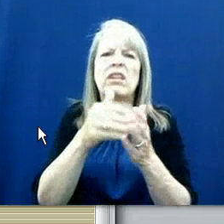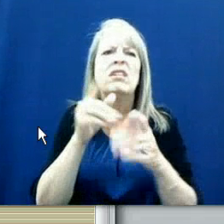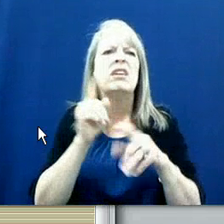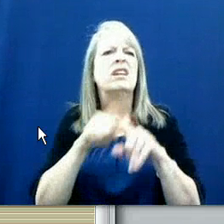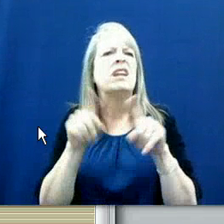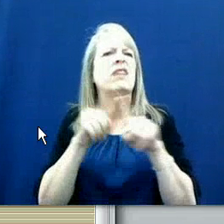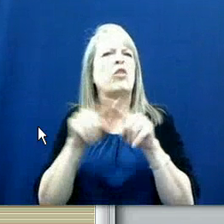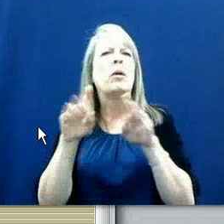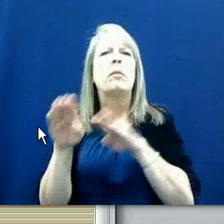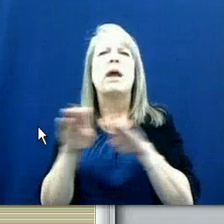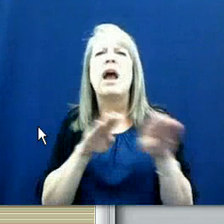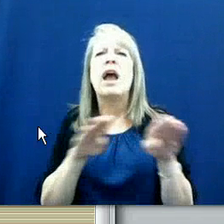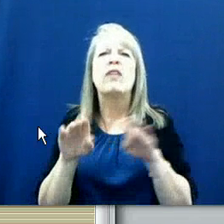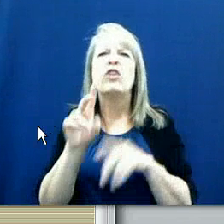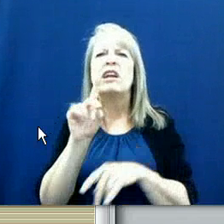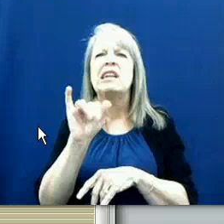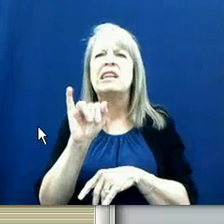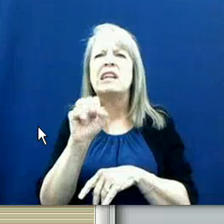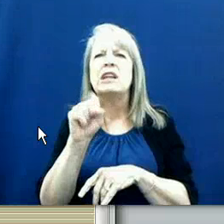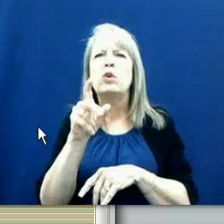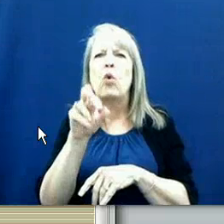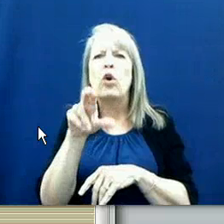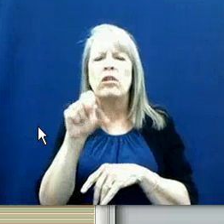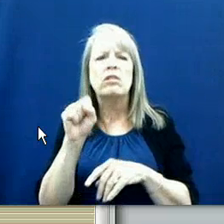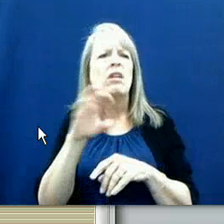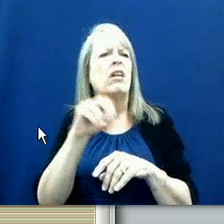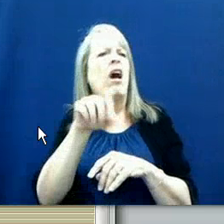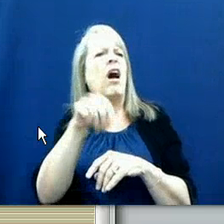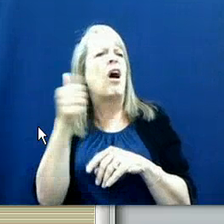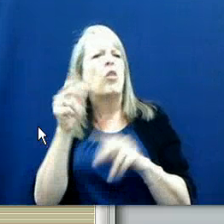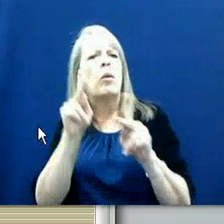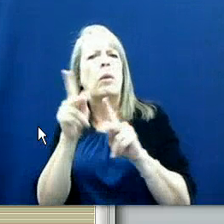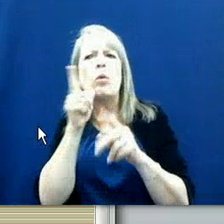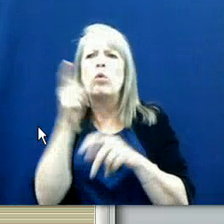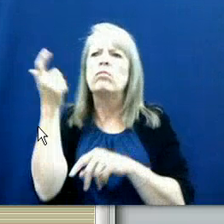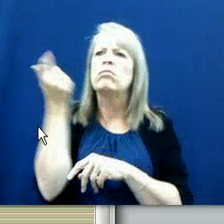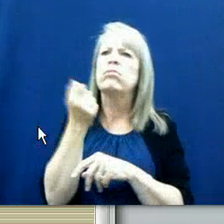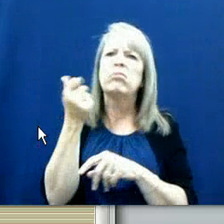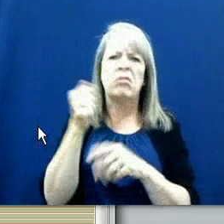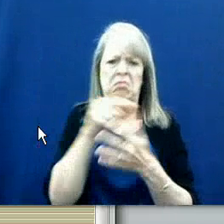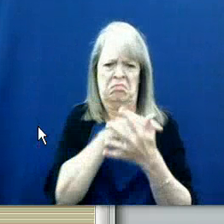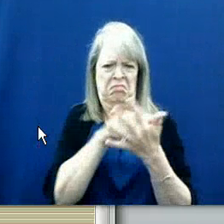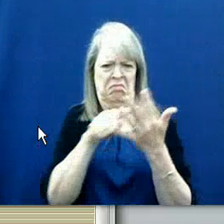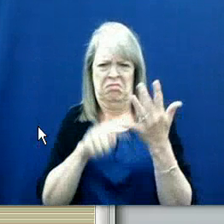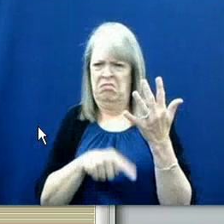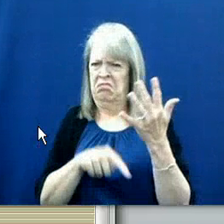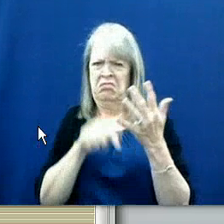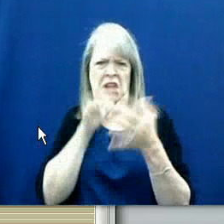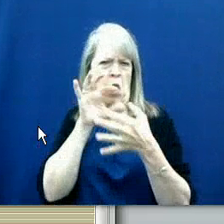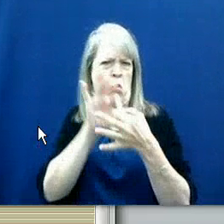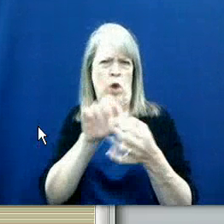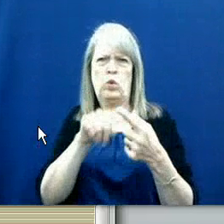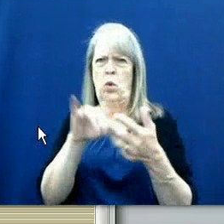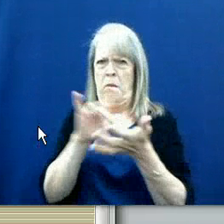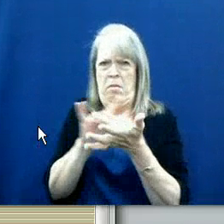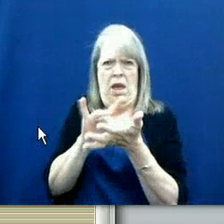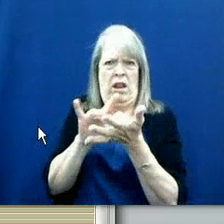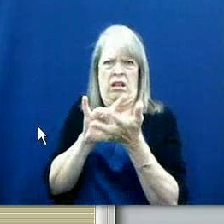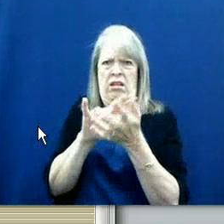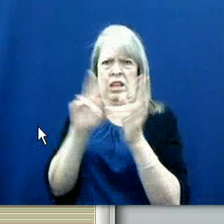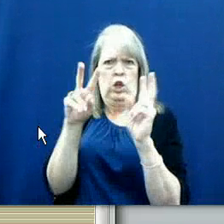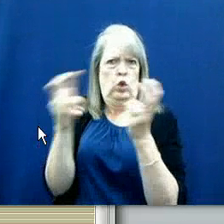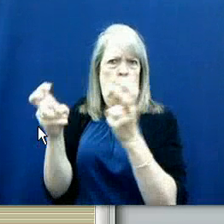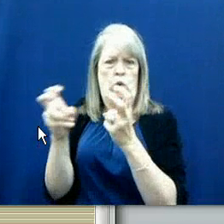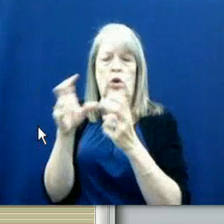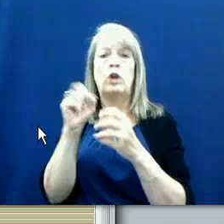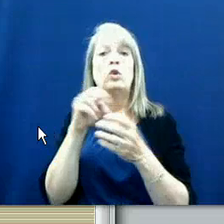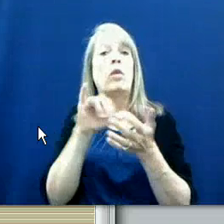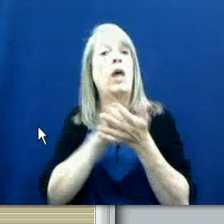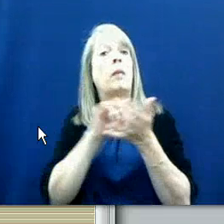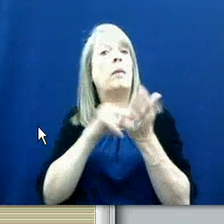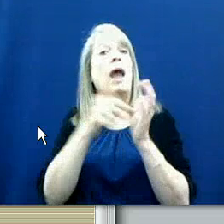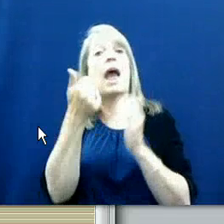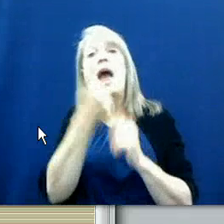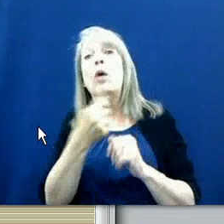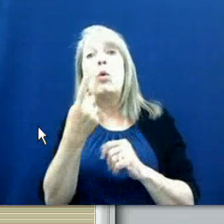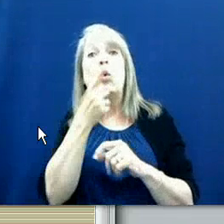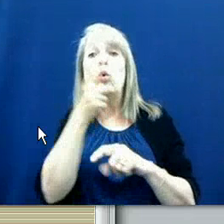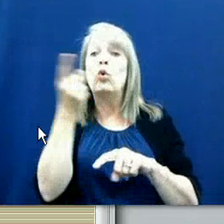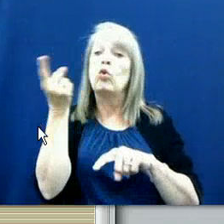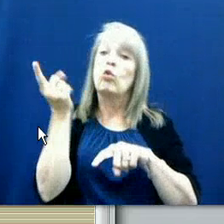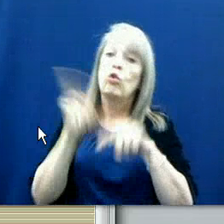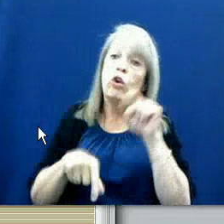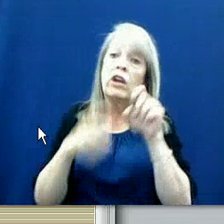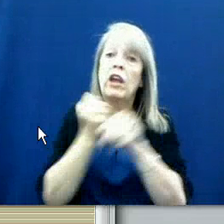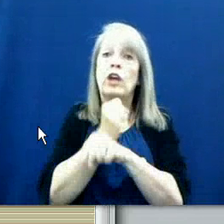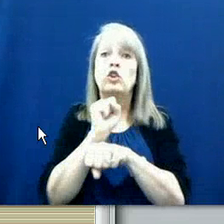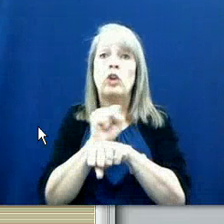public assistance, and many other conditions that were not medical at all. In short, almost anyone who couldn't get a job could get help